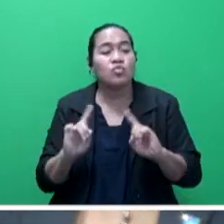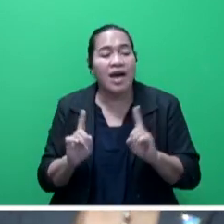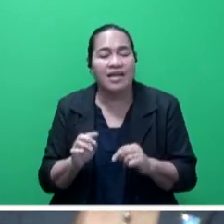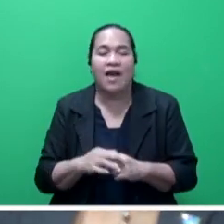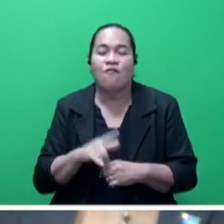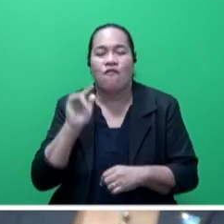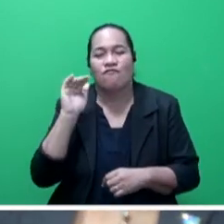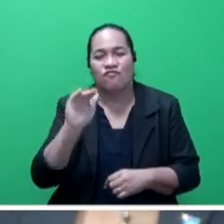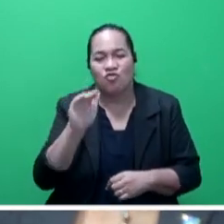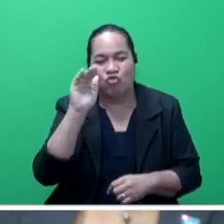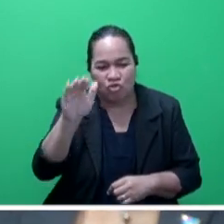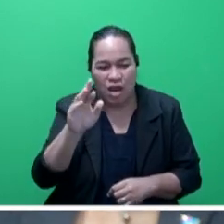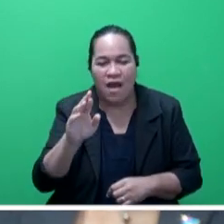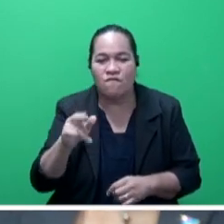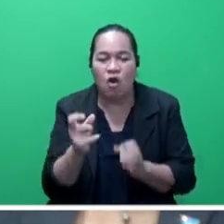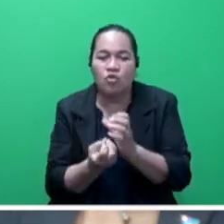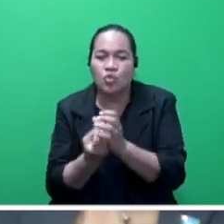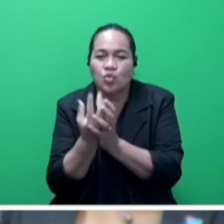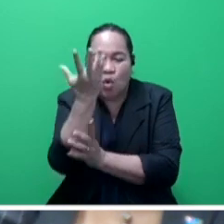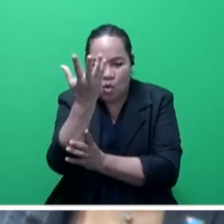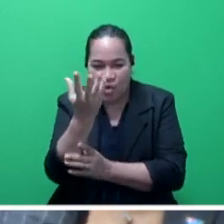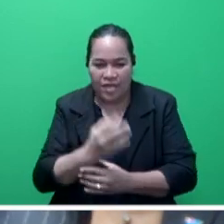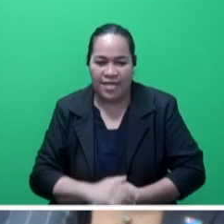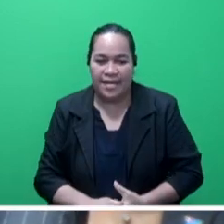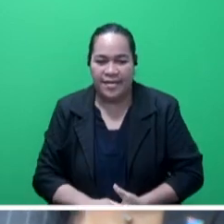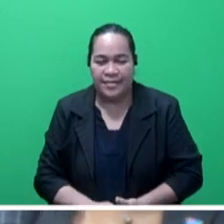the future and for growth, Honorable Speaker.